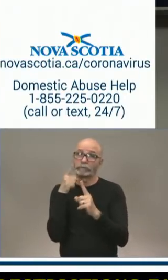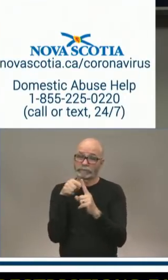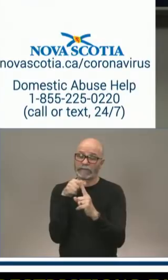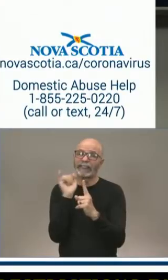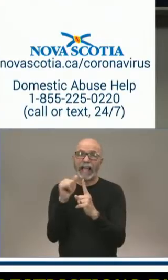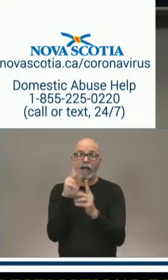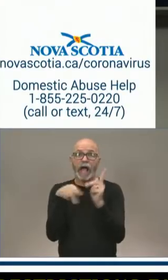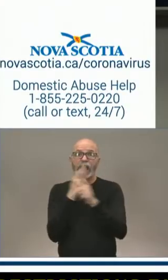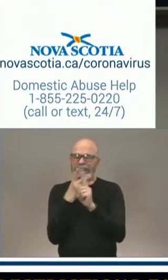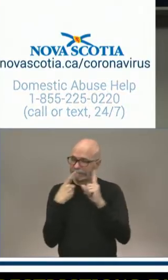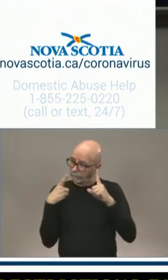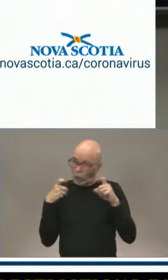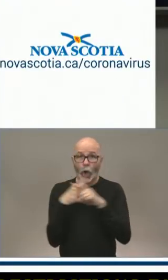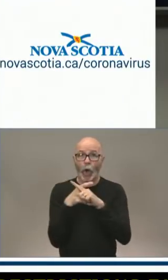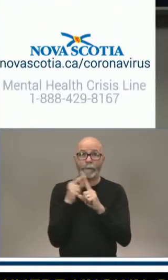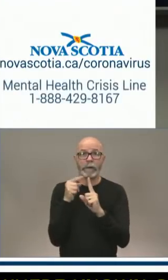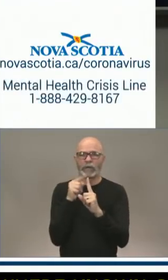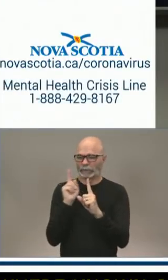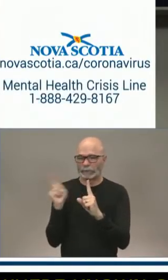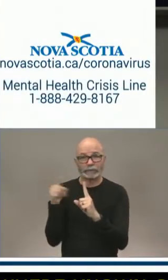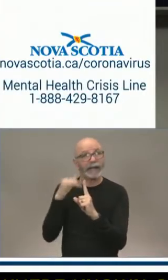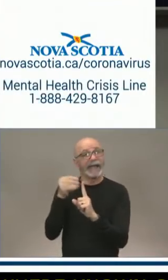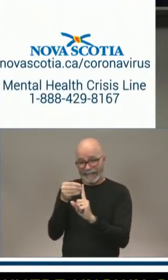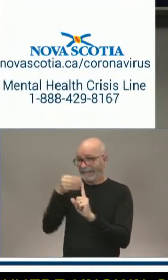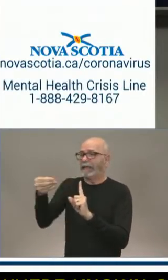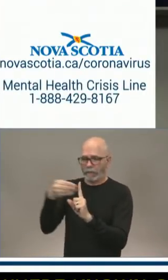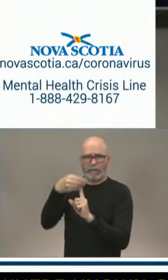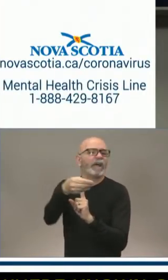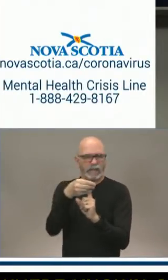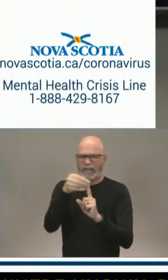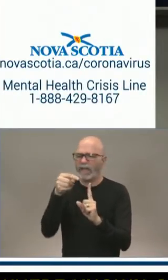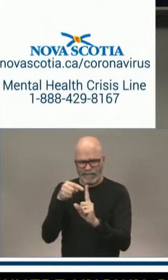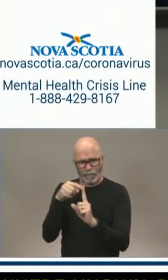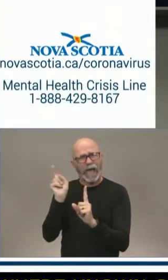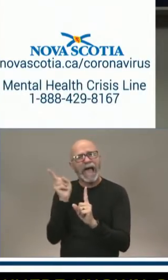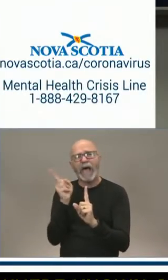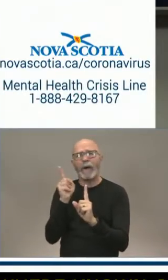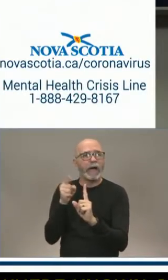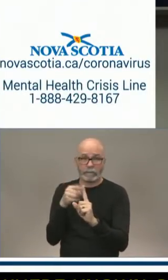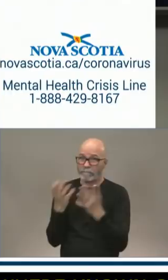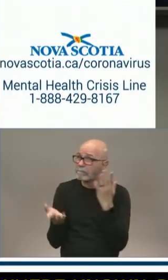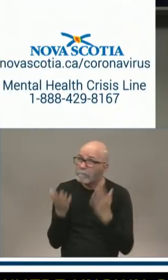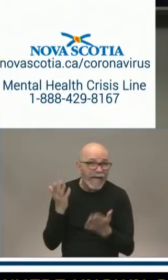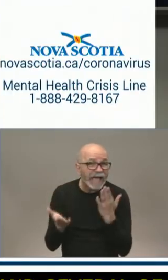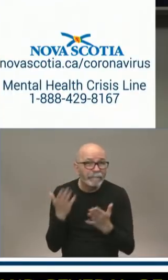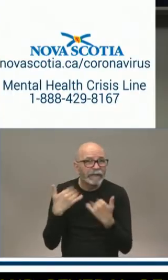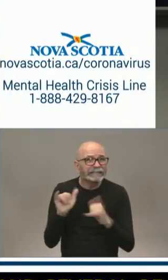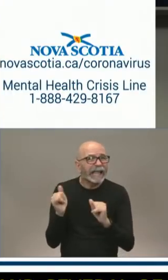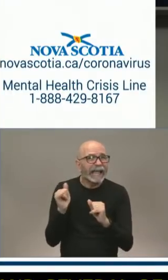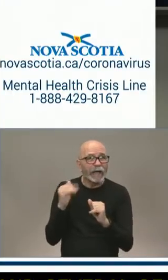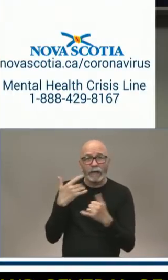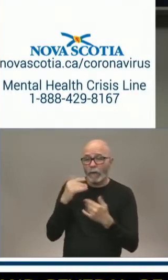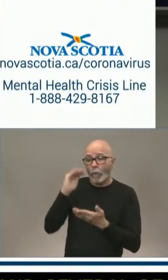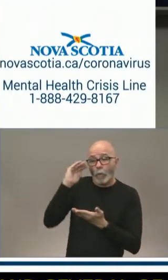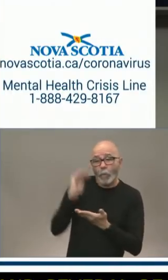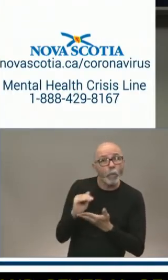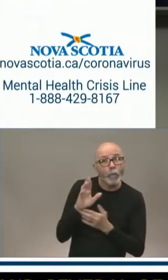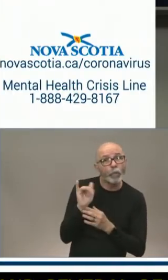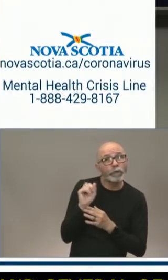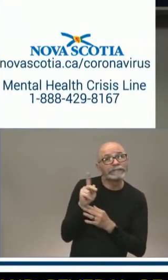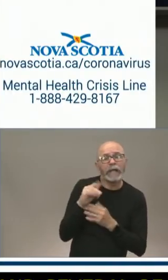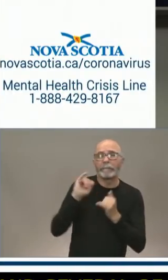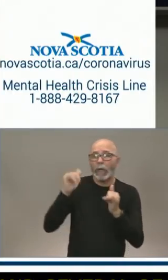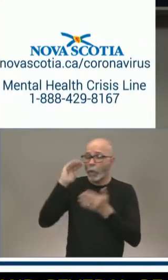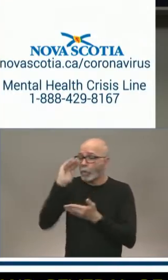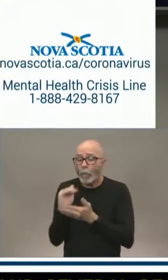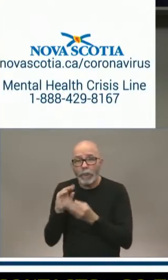of contacts. So there could still be a low level of undetected COVID-19 in the Halifax area. That's why